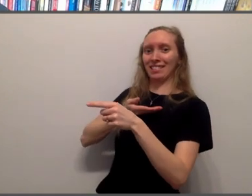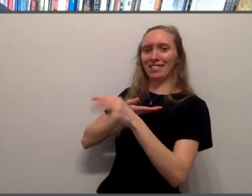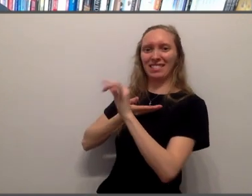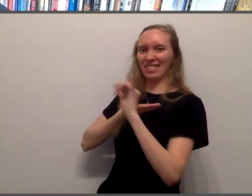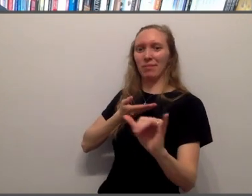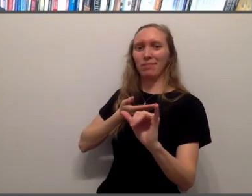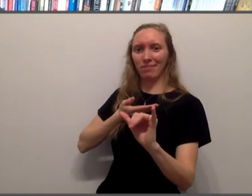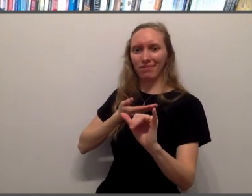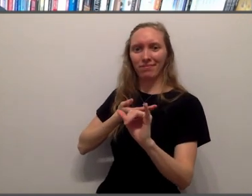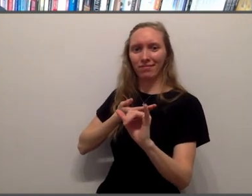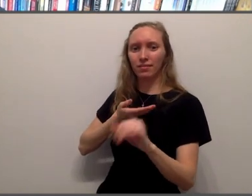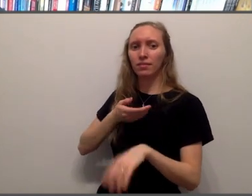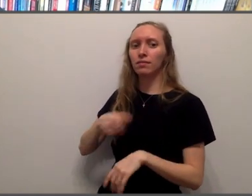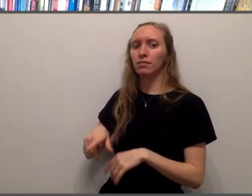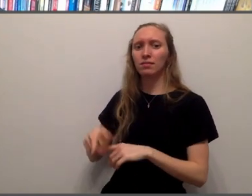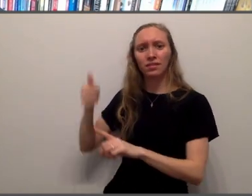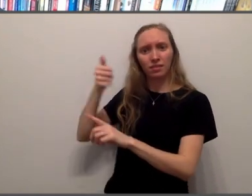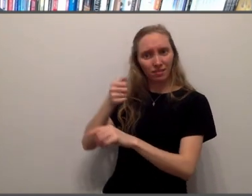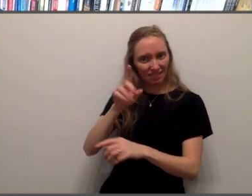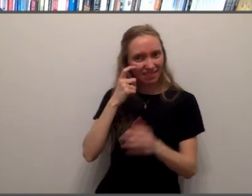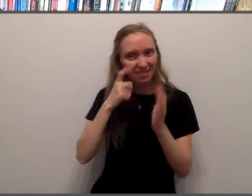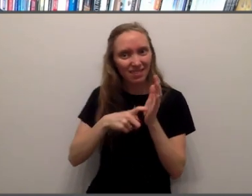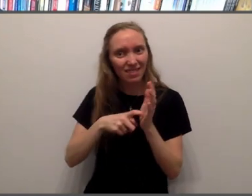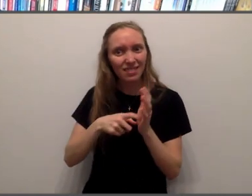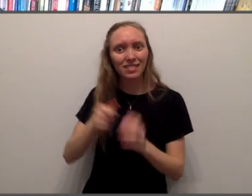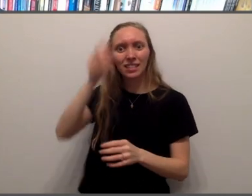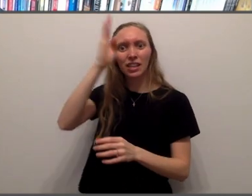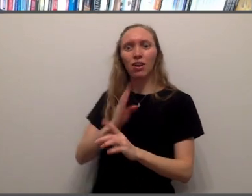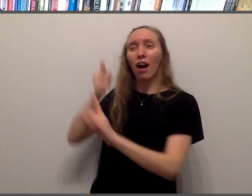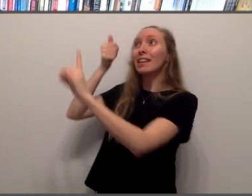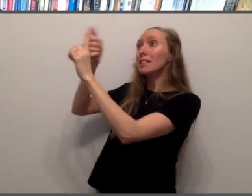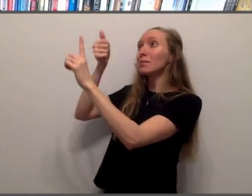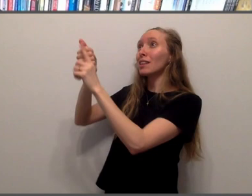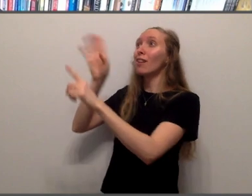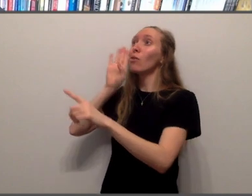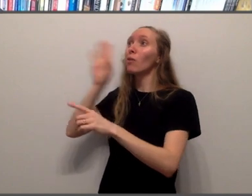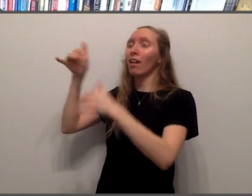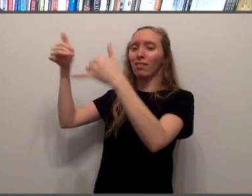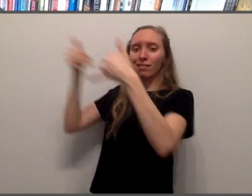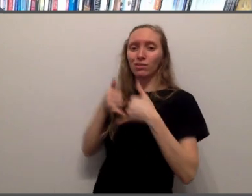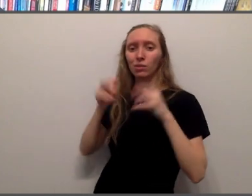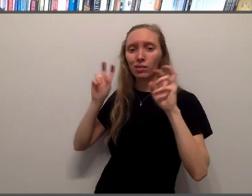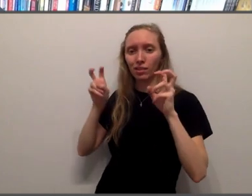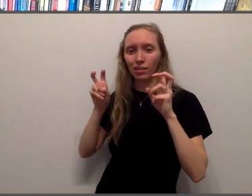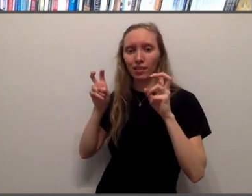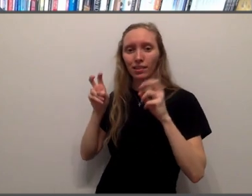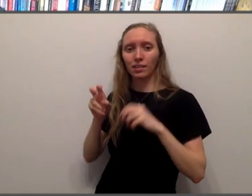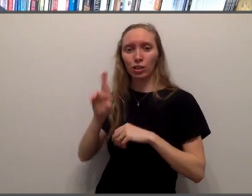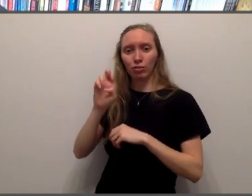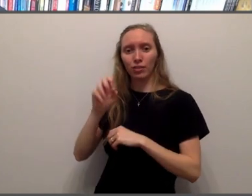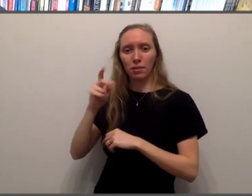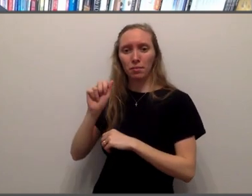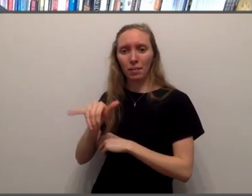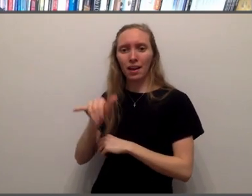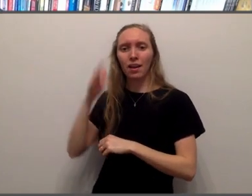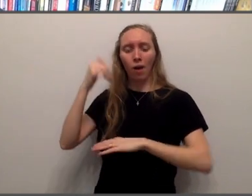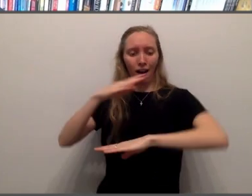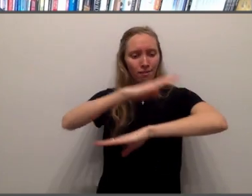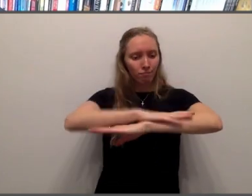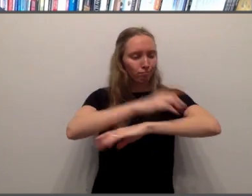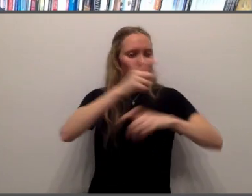he said? That God himself will be the one who rewards you and repay you for setting the table